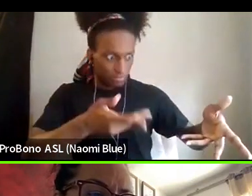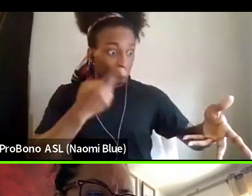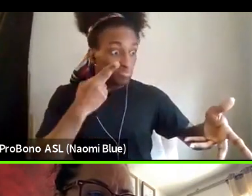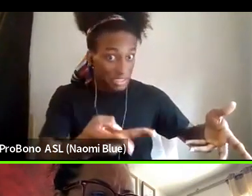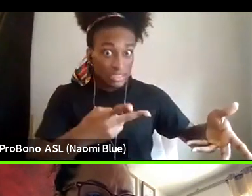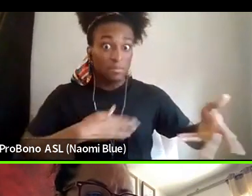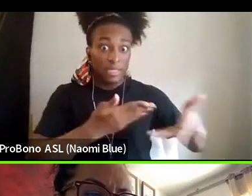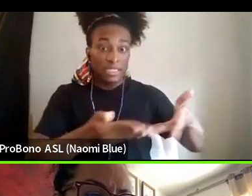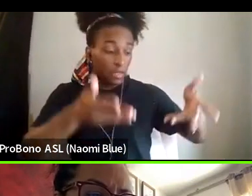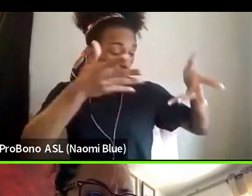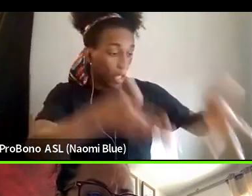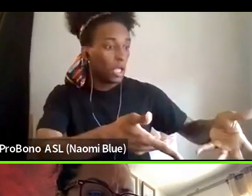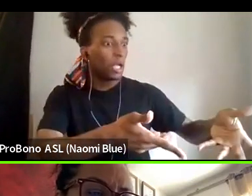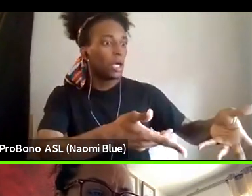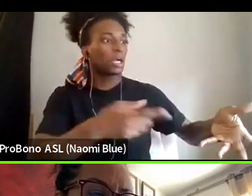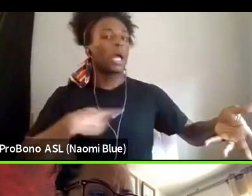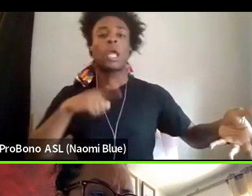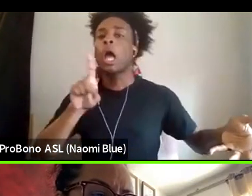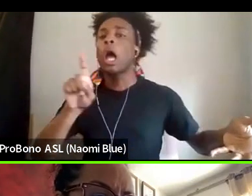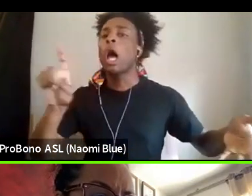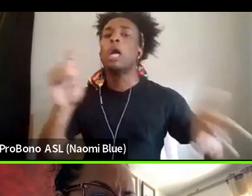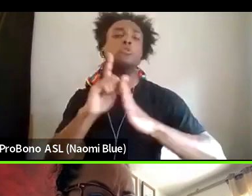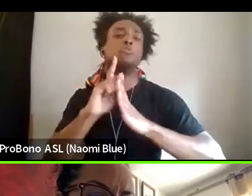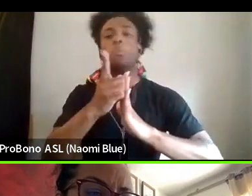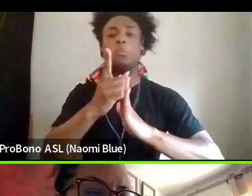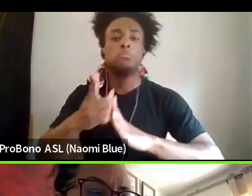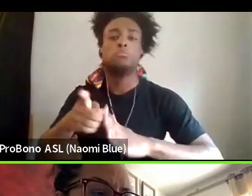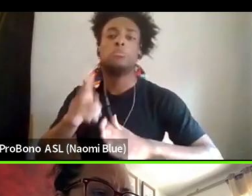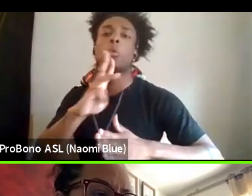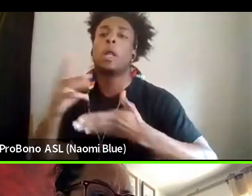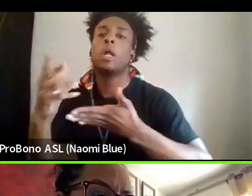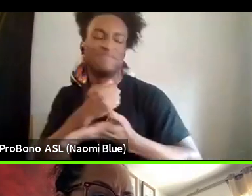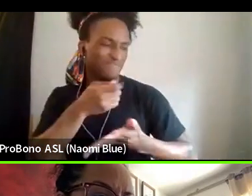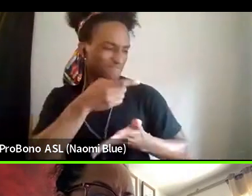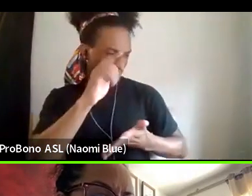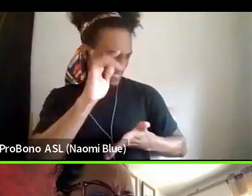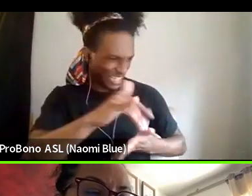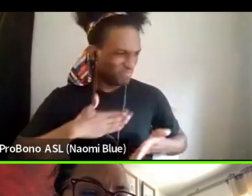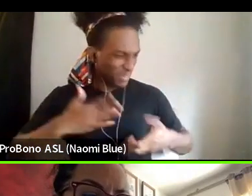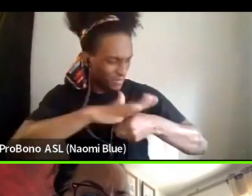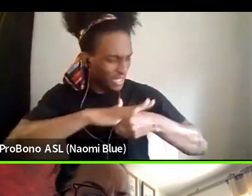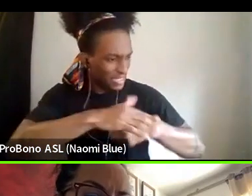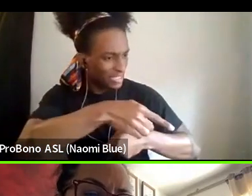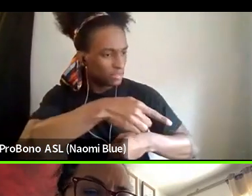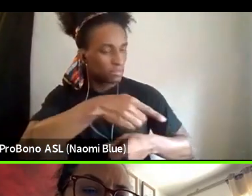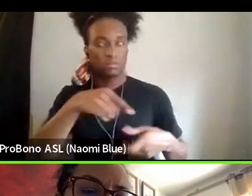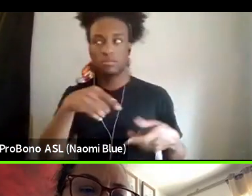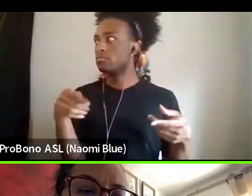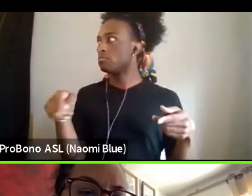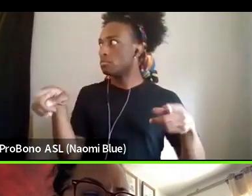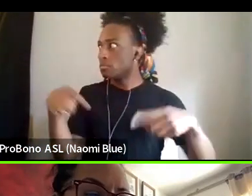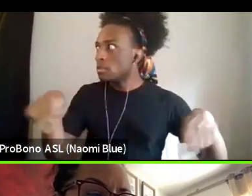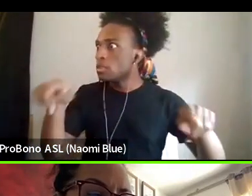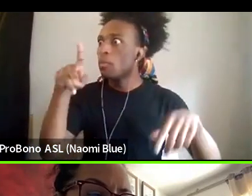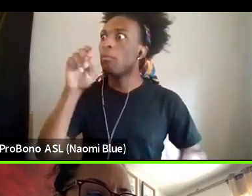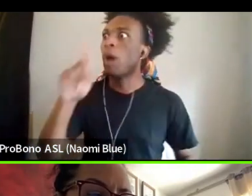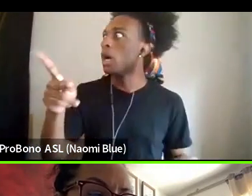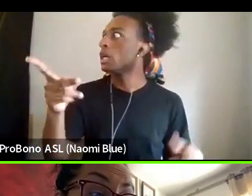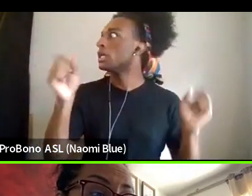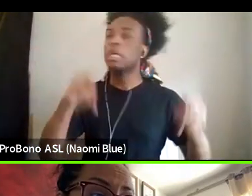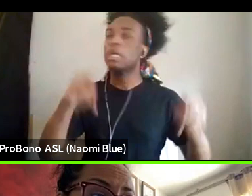there. And I just walked away for 2 seconds to get some water. You're in my space. It's a park. You can sit anywhere you